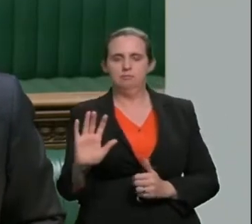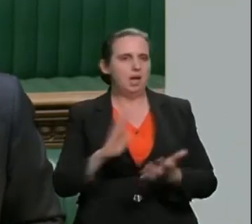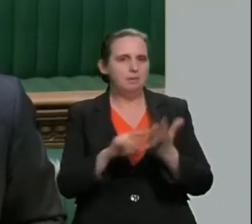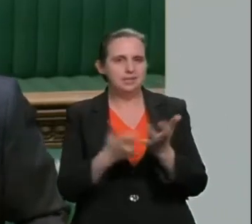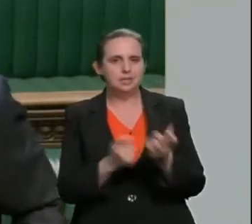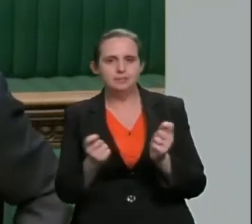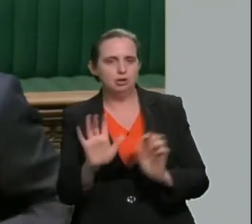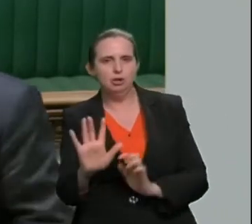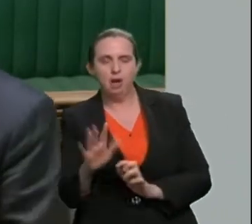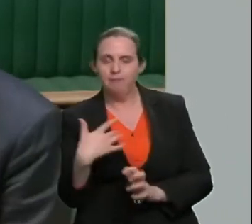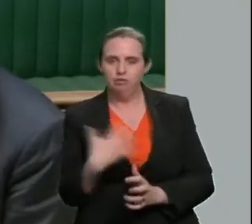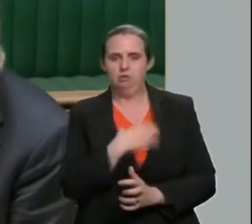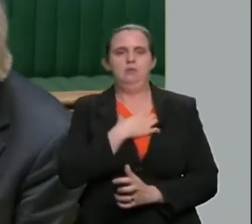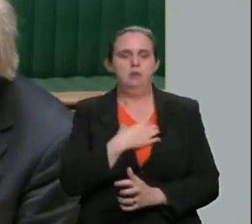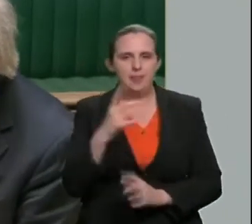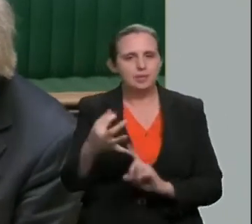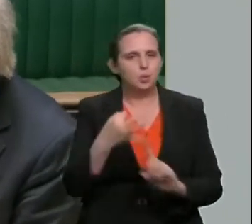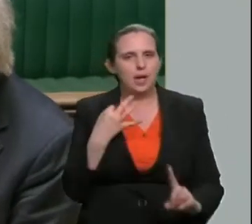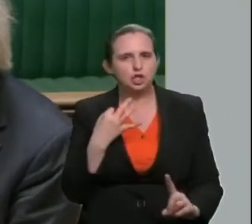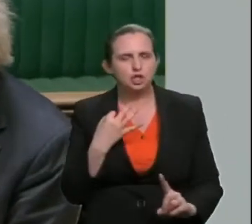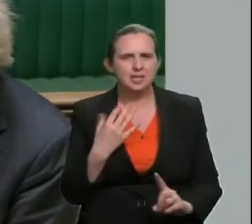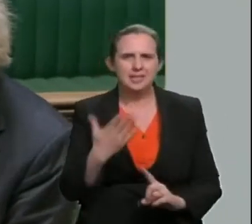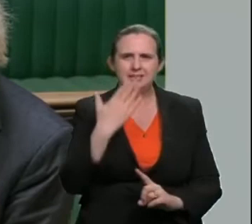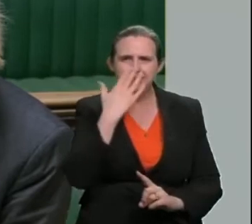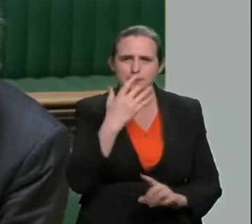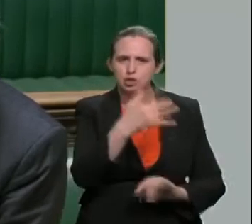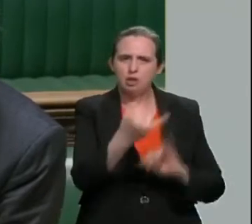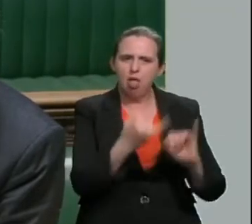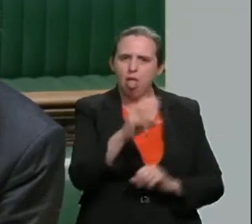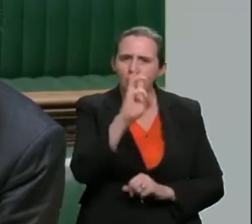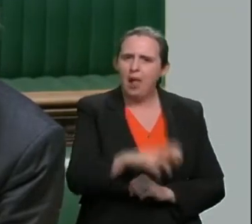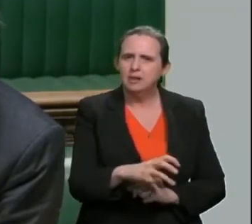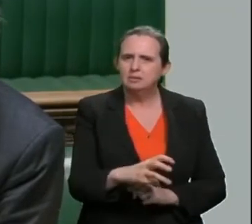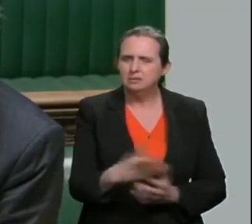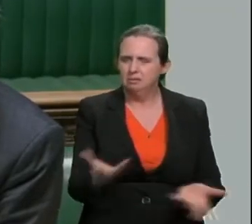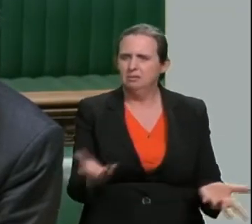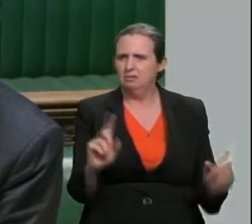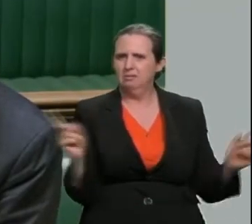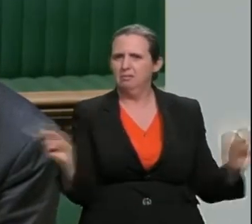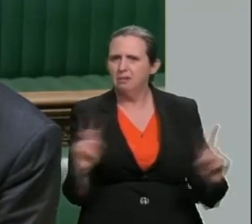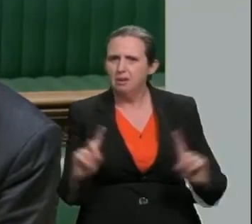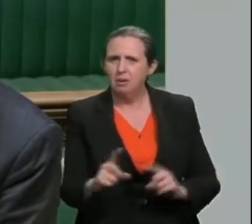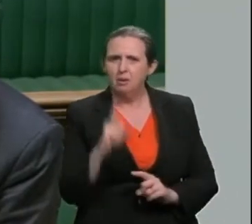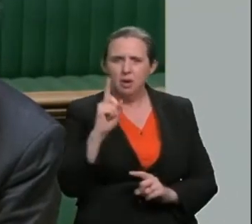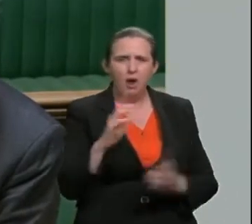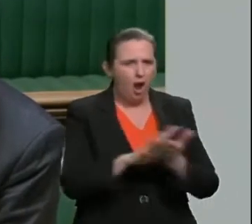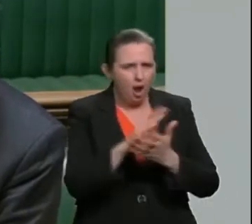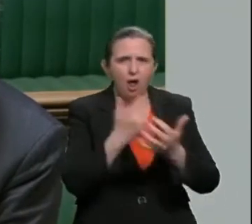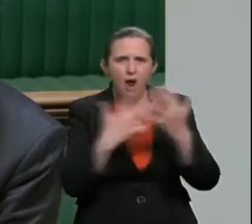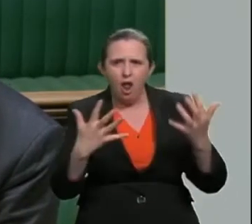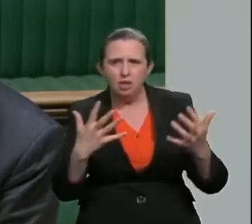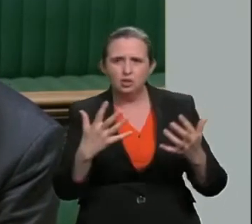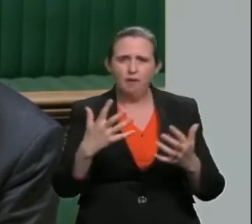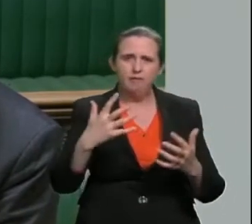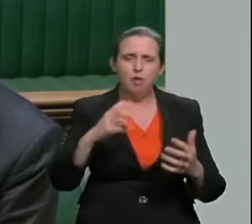and the ingenuity of Wales down, because I think about a quarter of the airline passengers in the world are borne aloft on wings